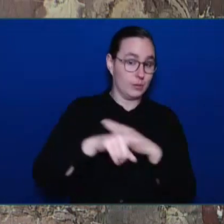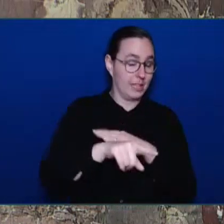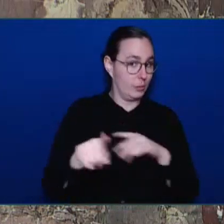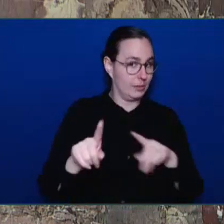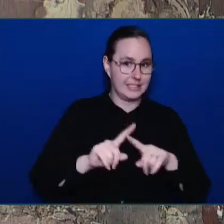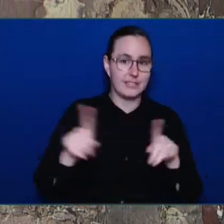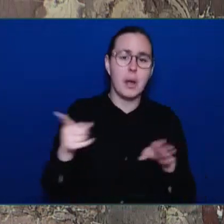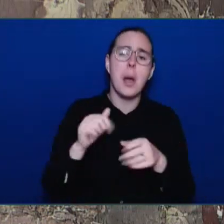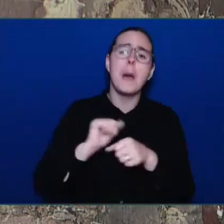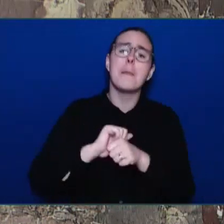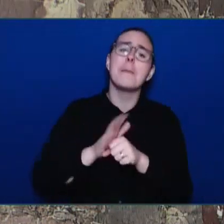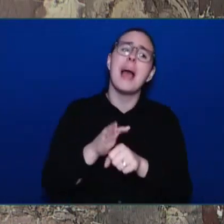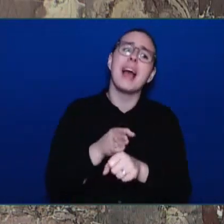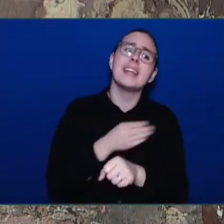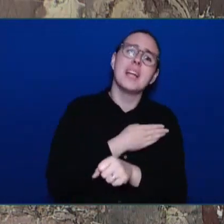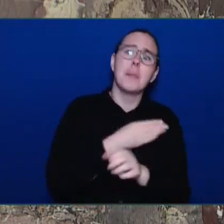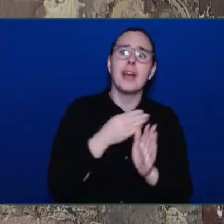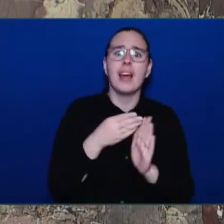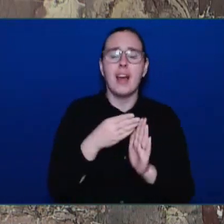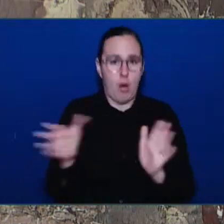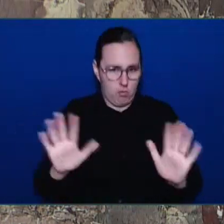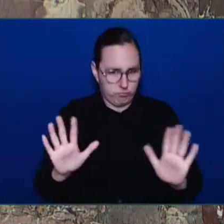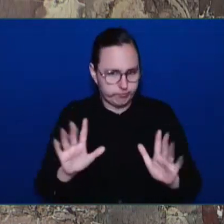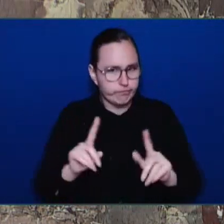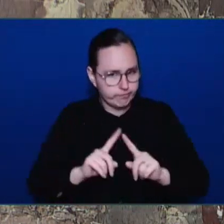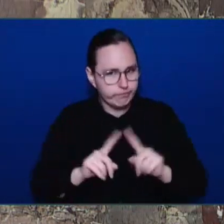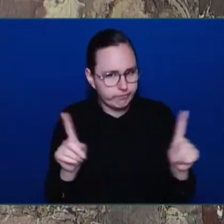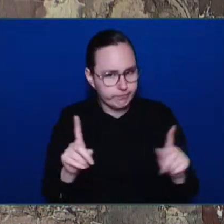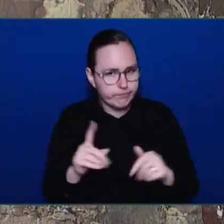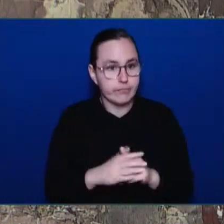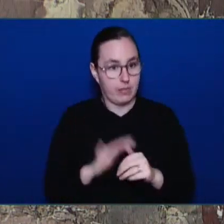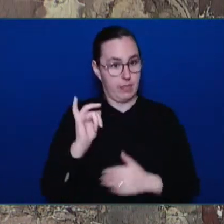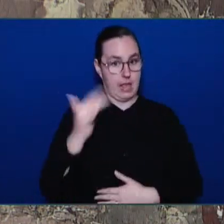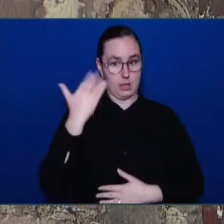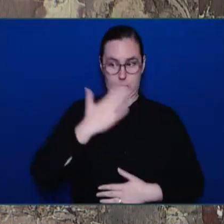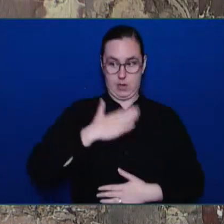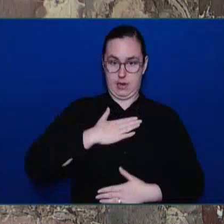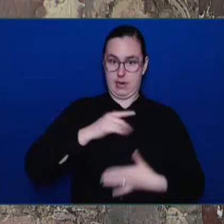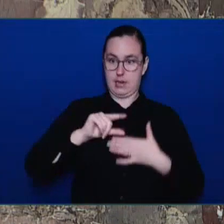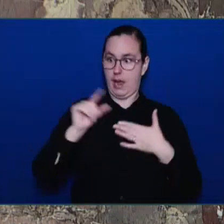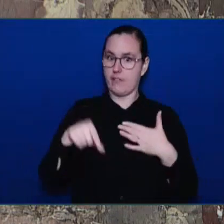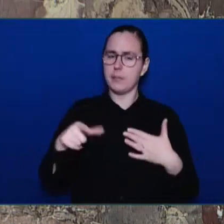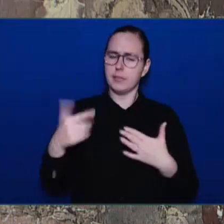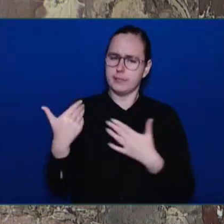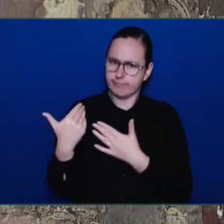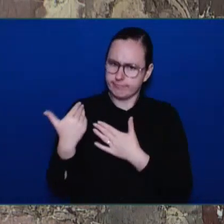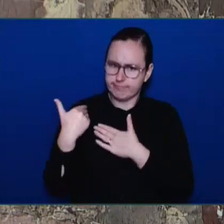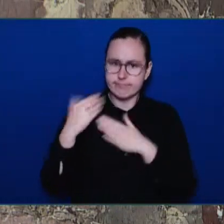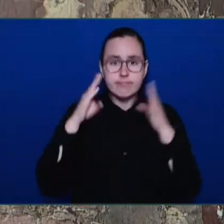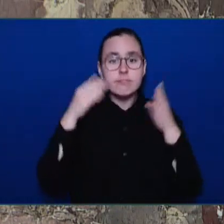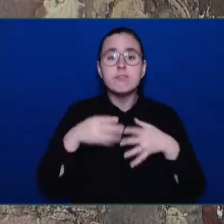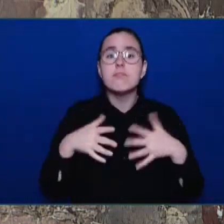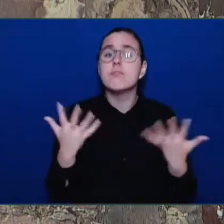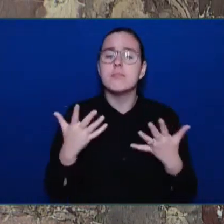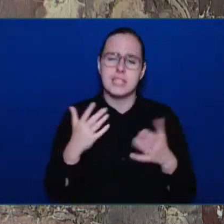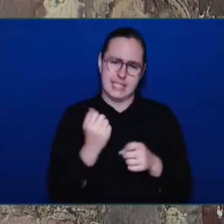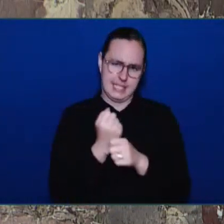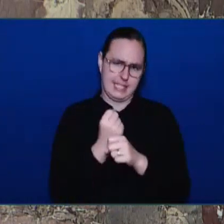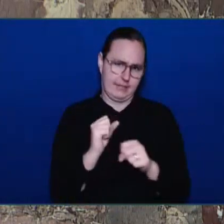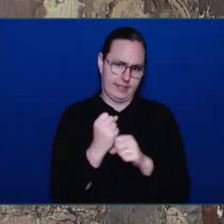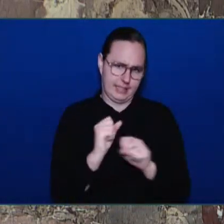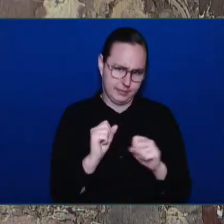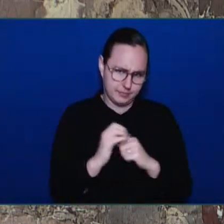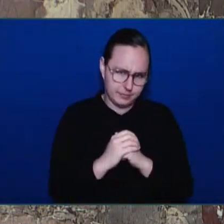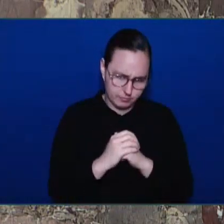priority on public safety, as I have in my role as Attorney General. And the member can try to rewrite history, but